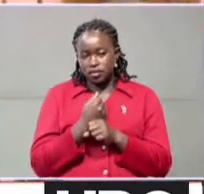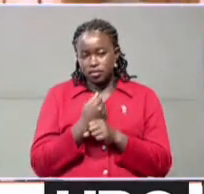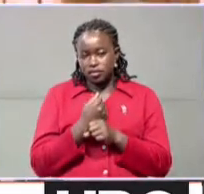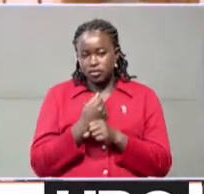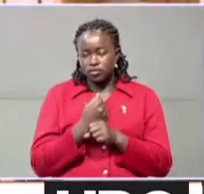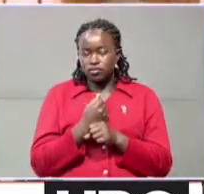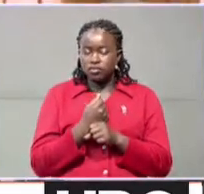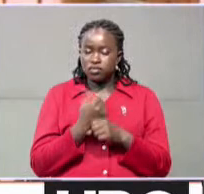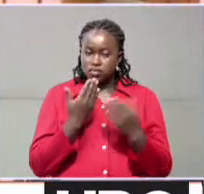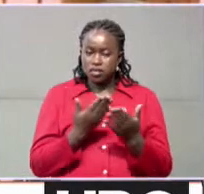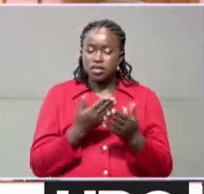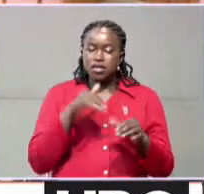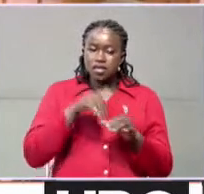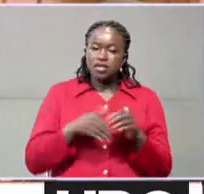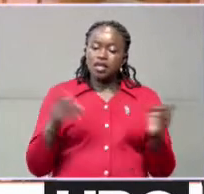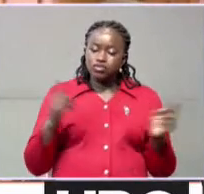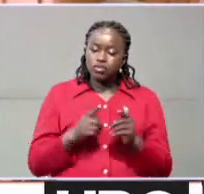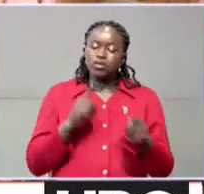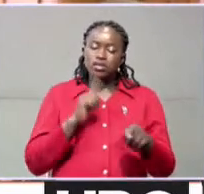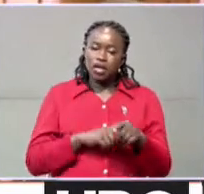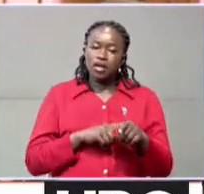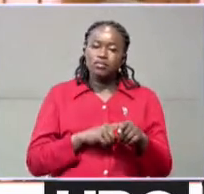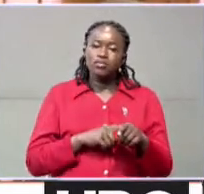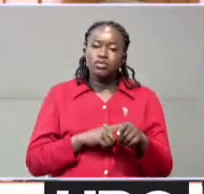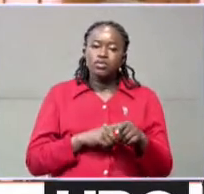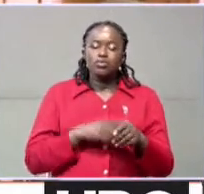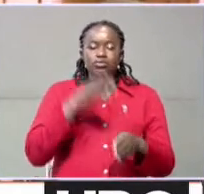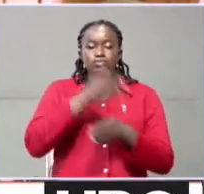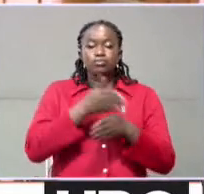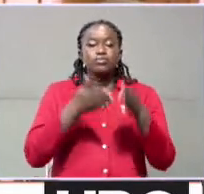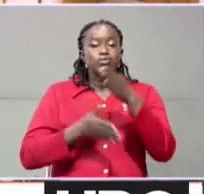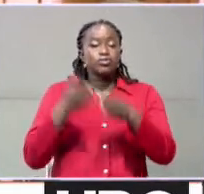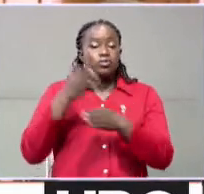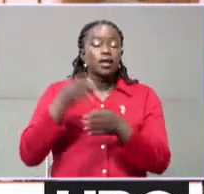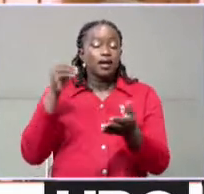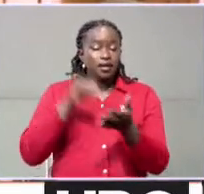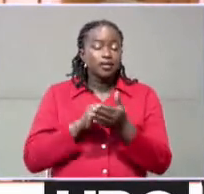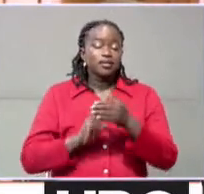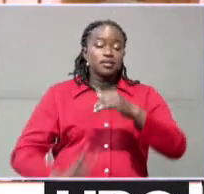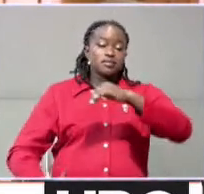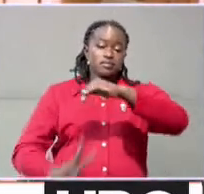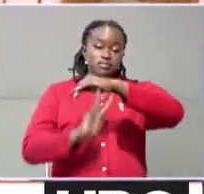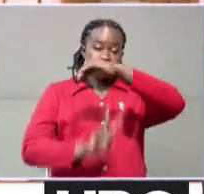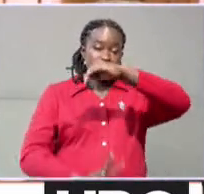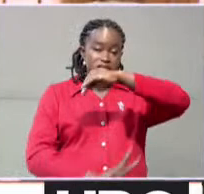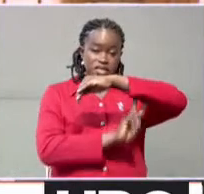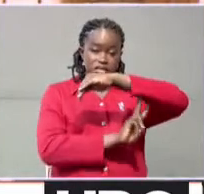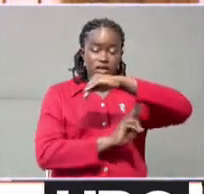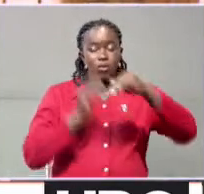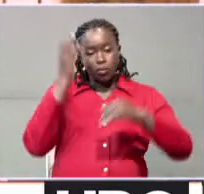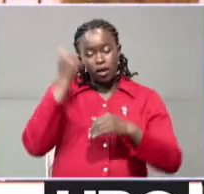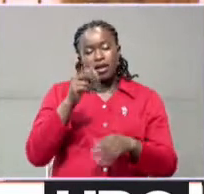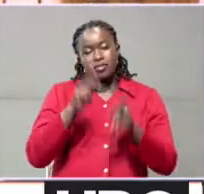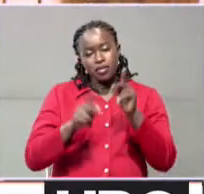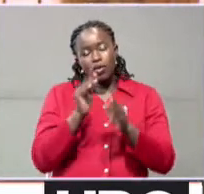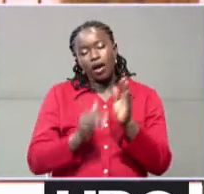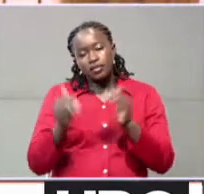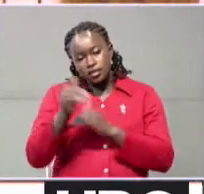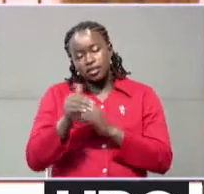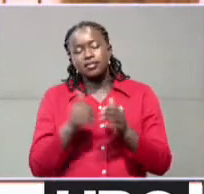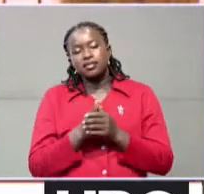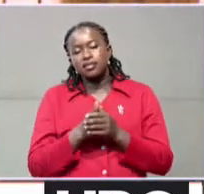temporarily restore that bridge so that people can be able to access it but the second